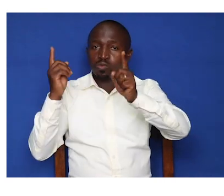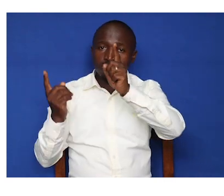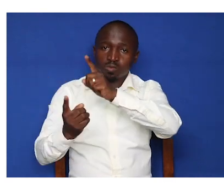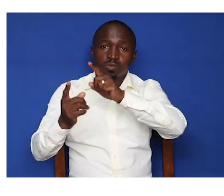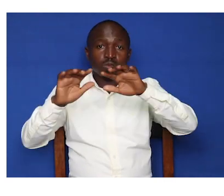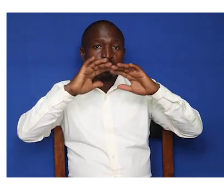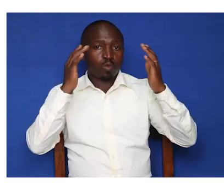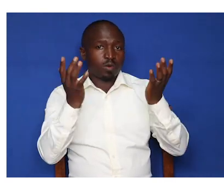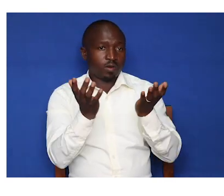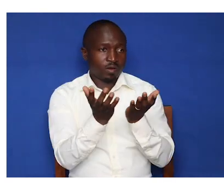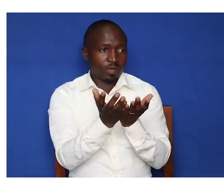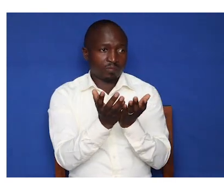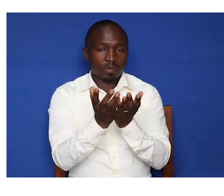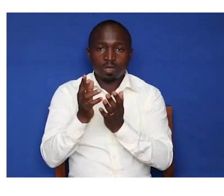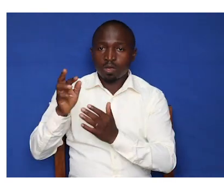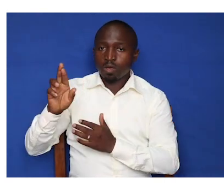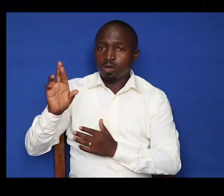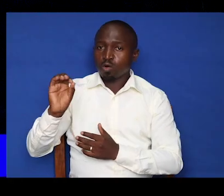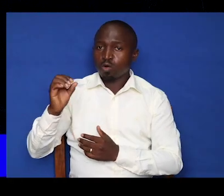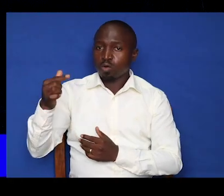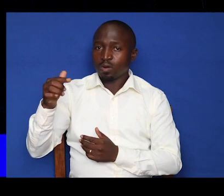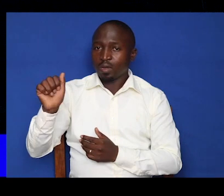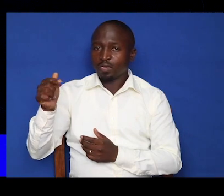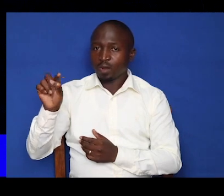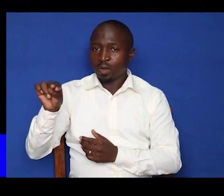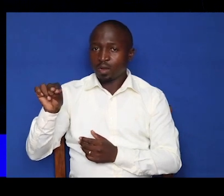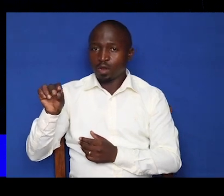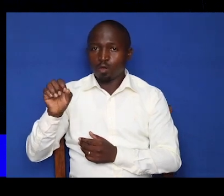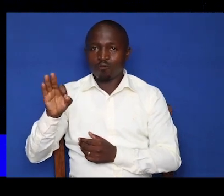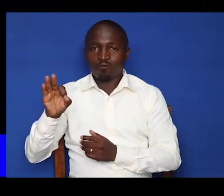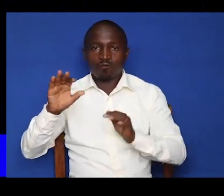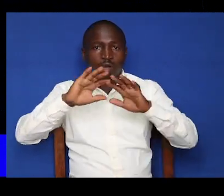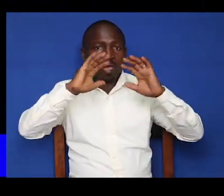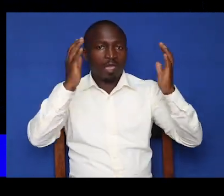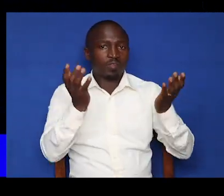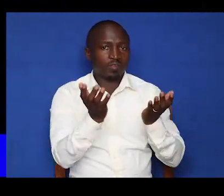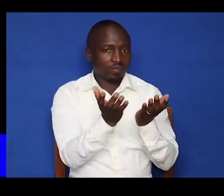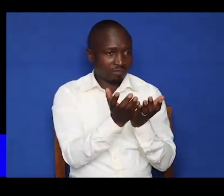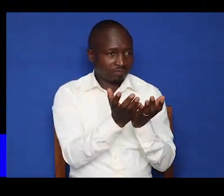Before we look at the elaboration of the points we have there, let us understand this.